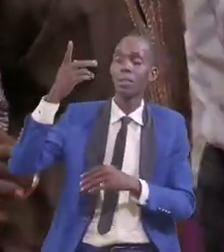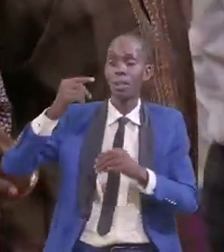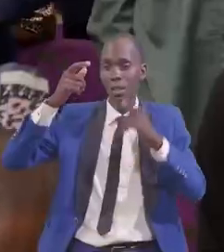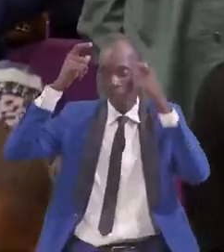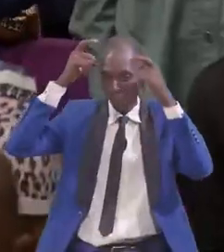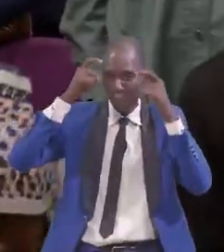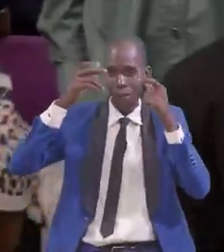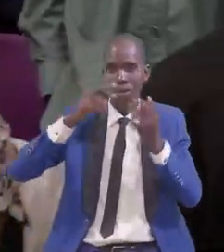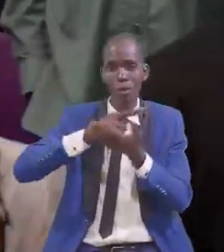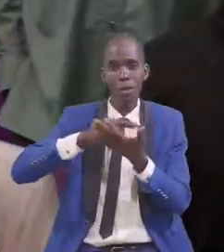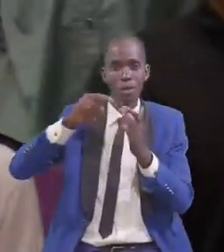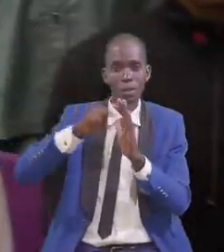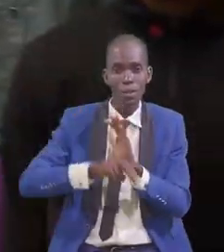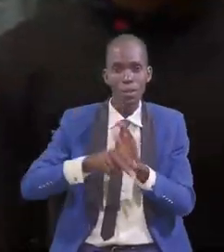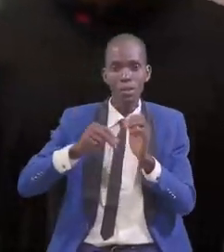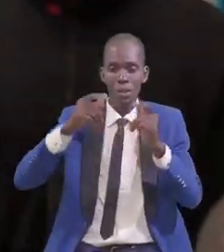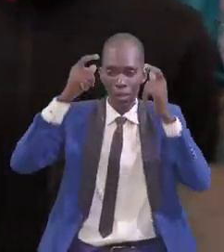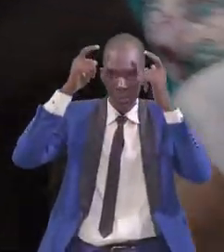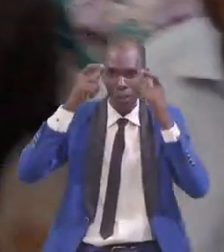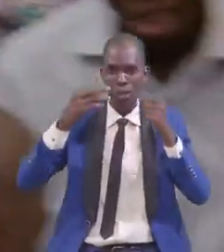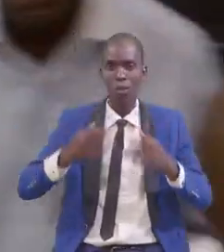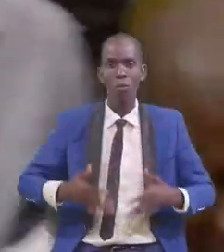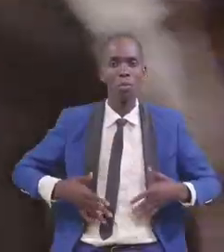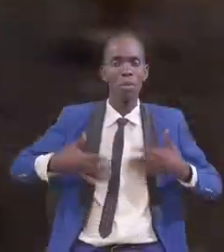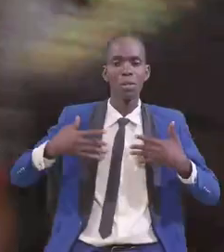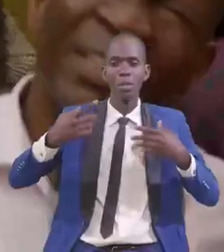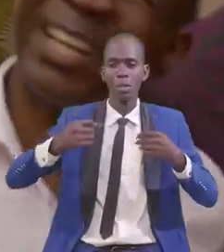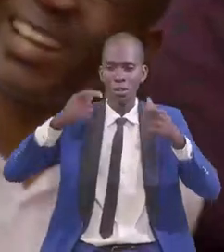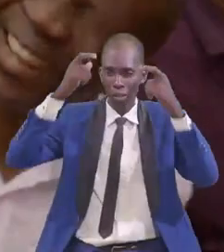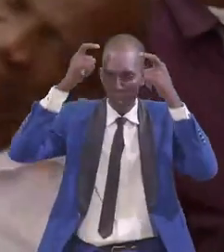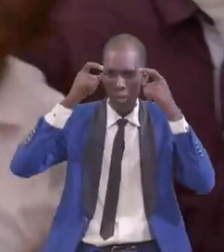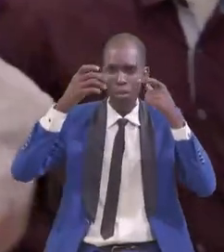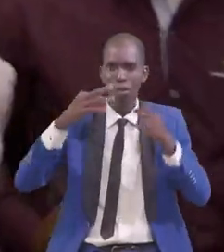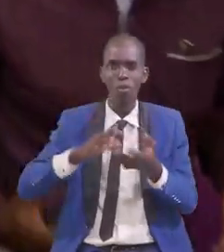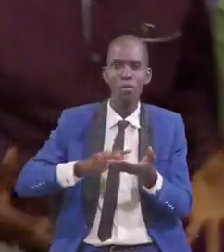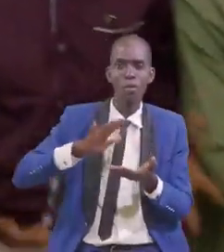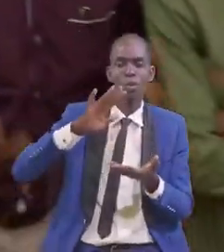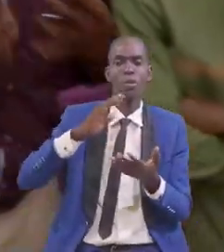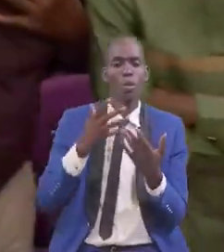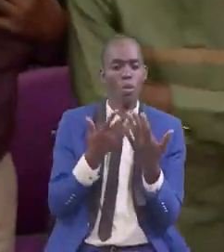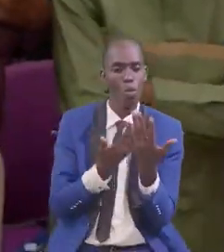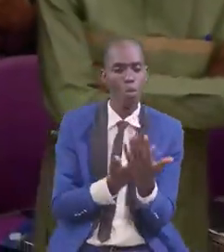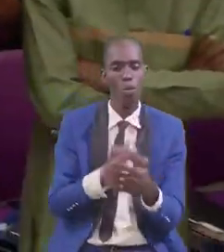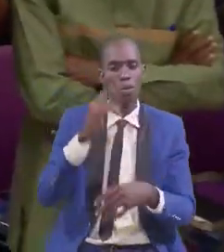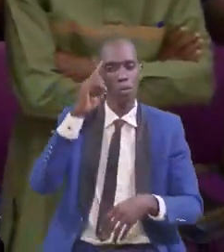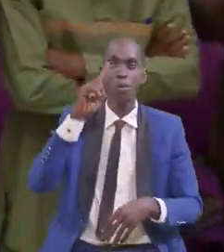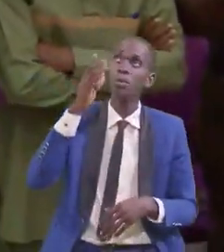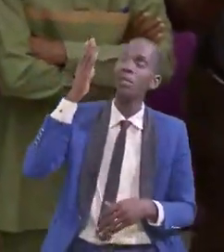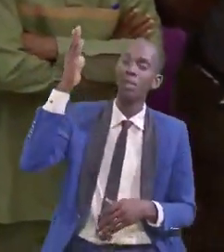of life, the crown of glory waiting for you.